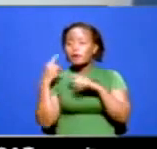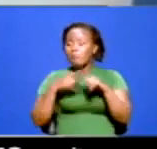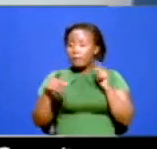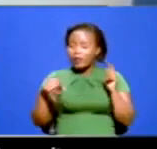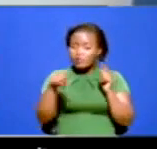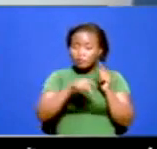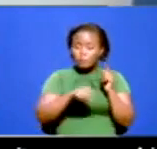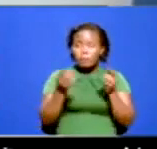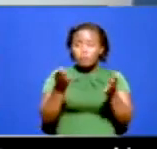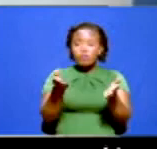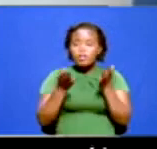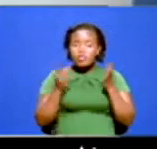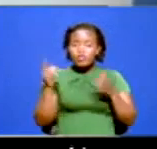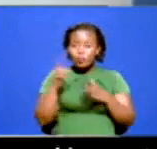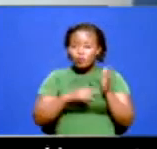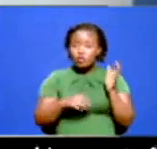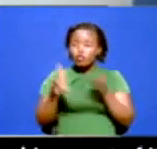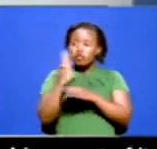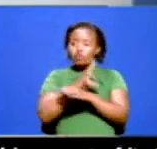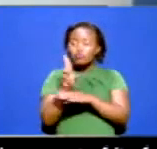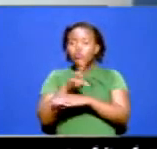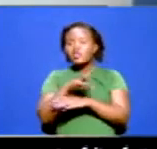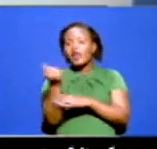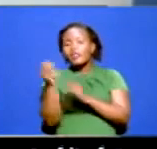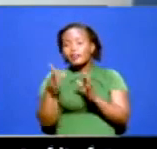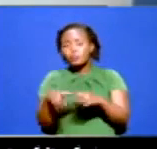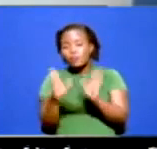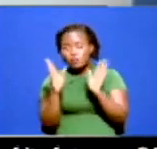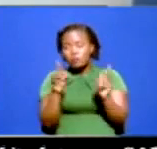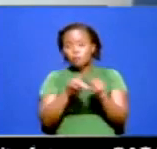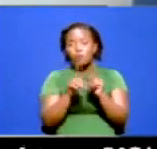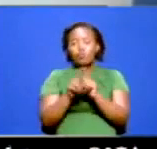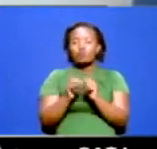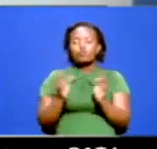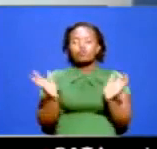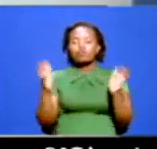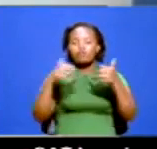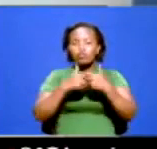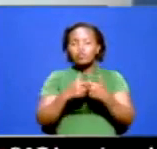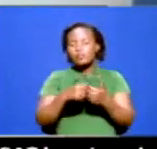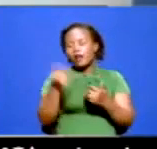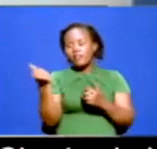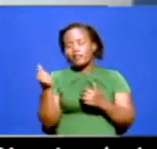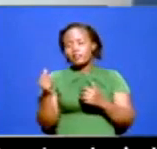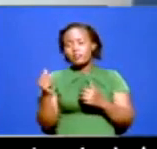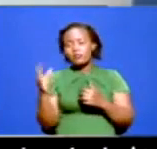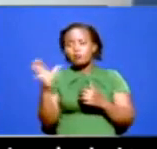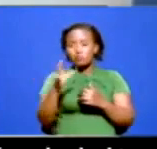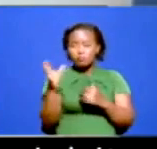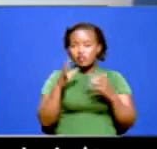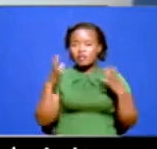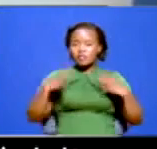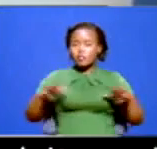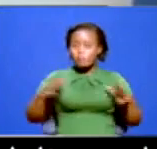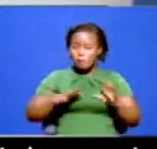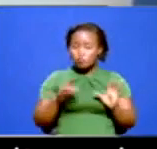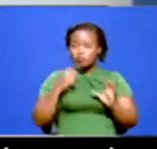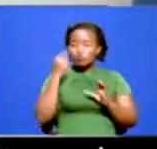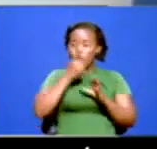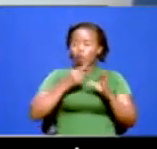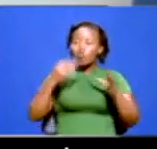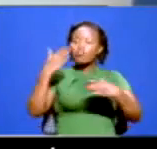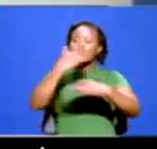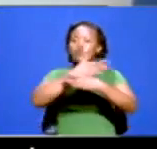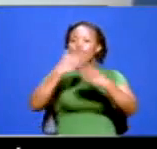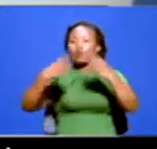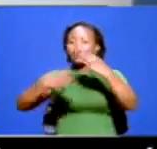bring in other dimensions. You need to bring in civilian actors who are going to construct schools, who